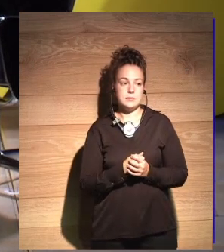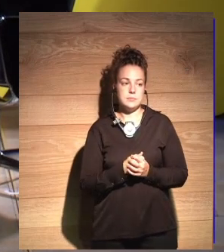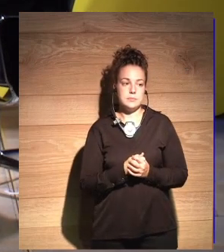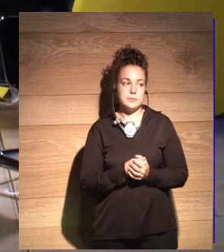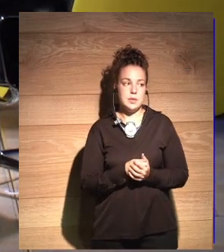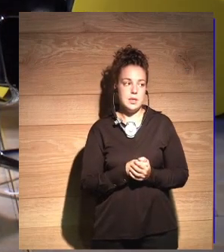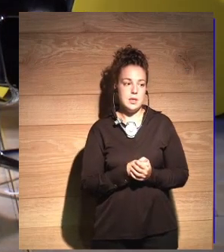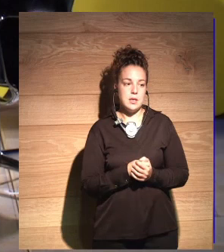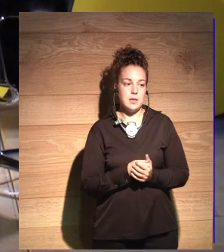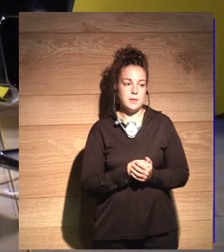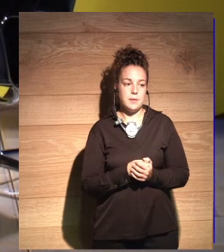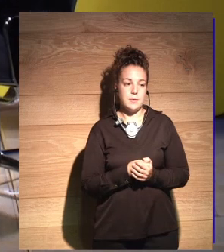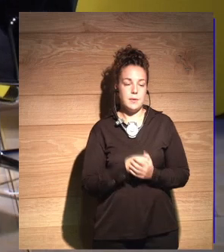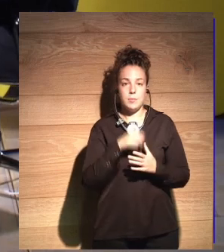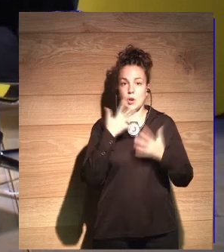space communism.